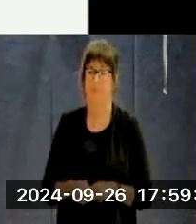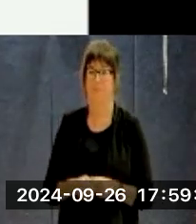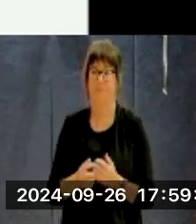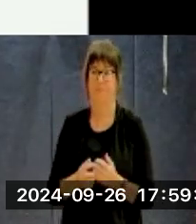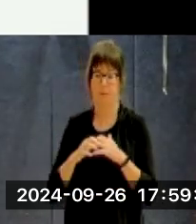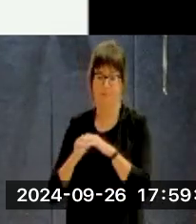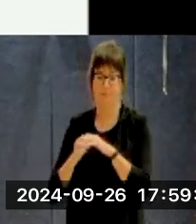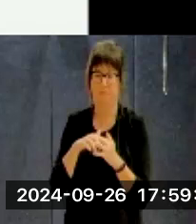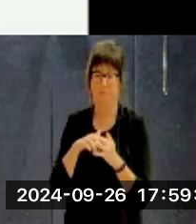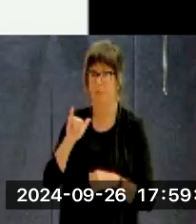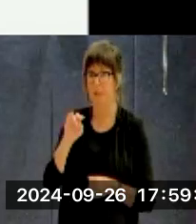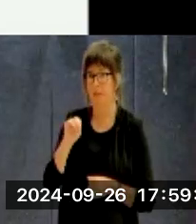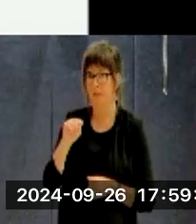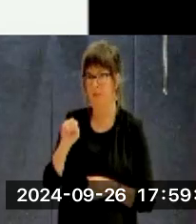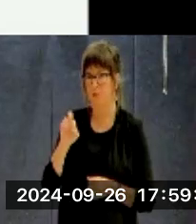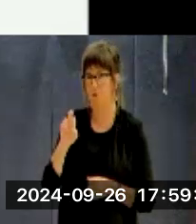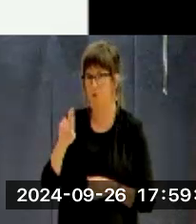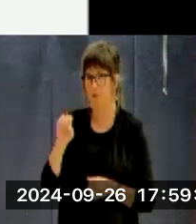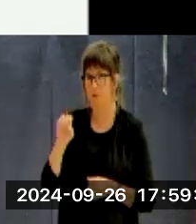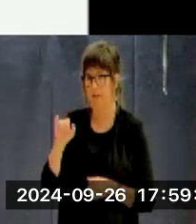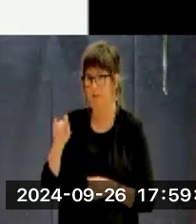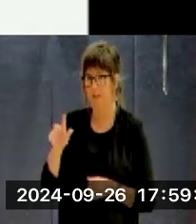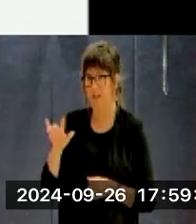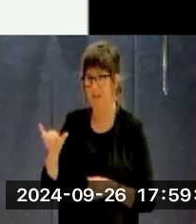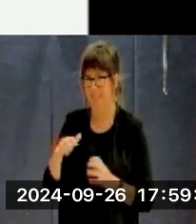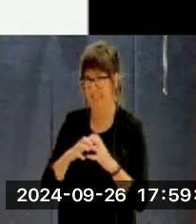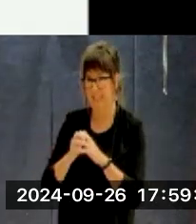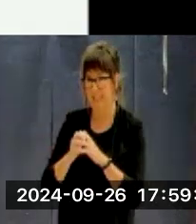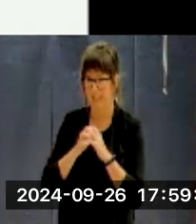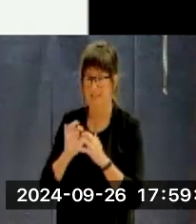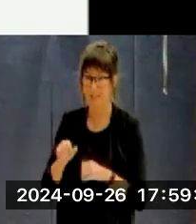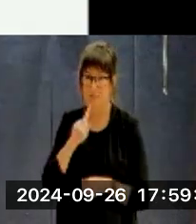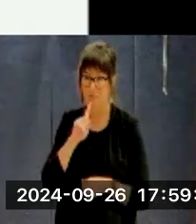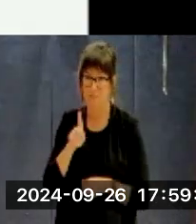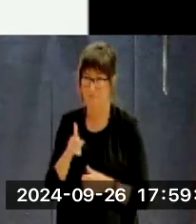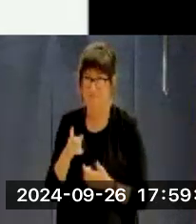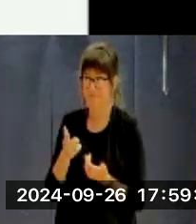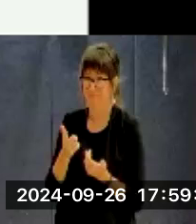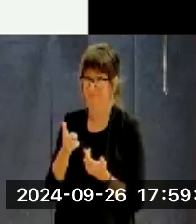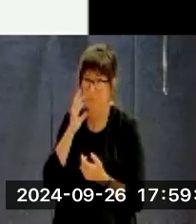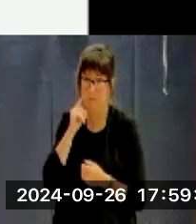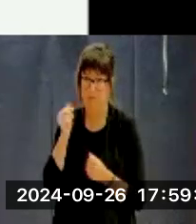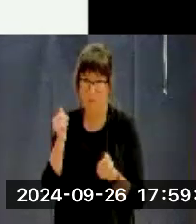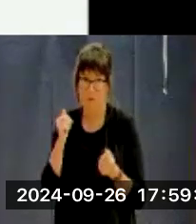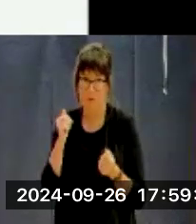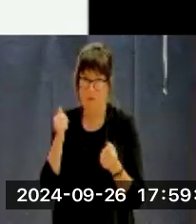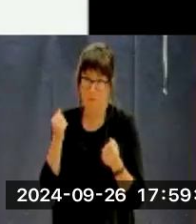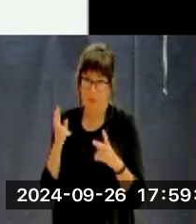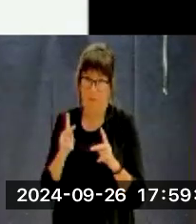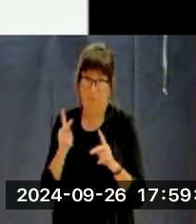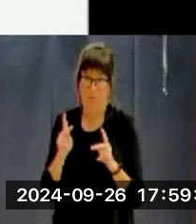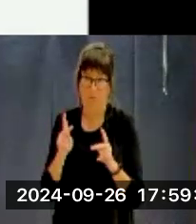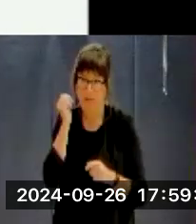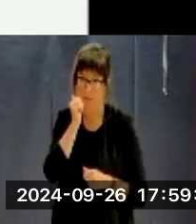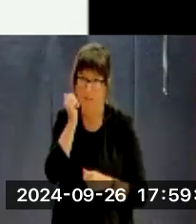Intersectionality is a reality that a lot of people live with every day. I can't